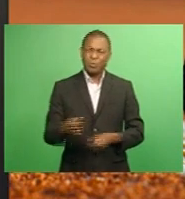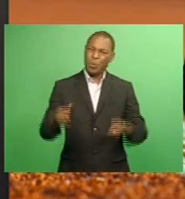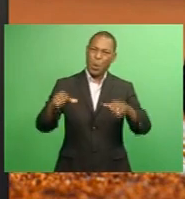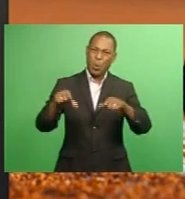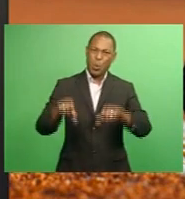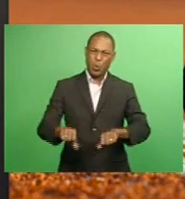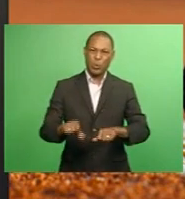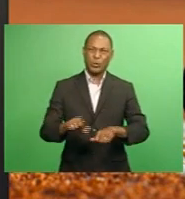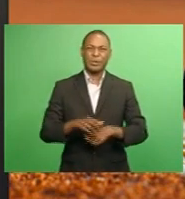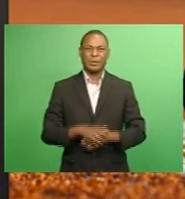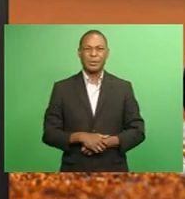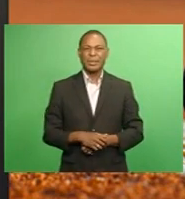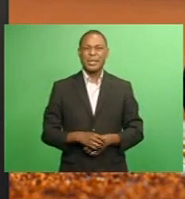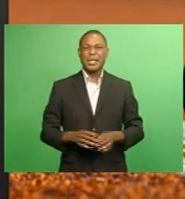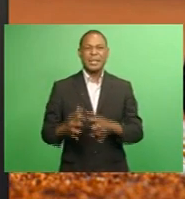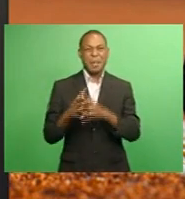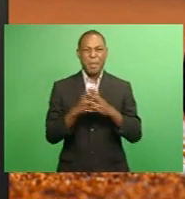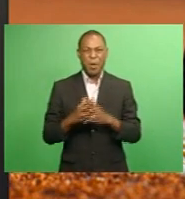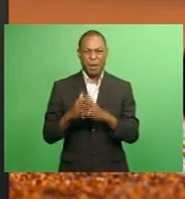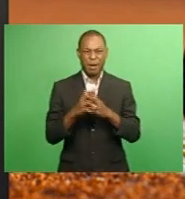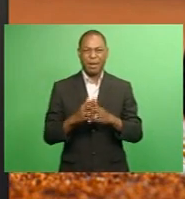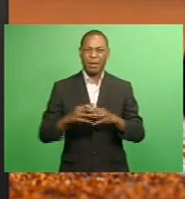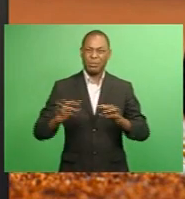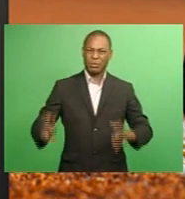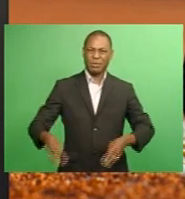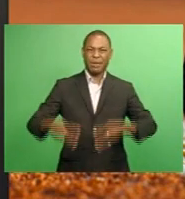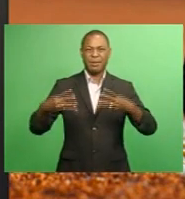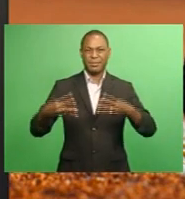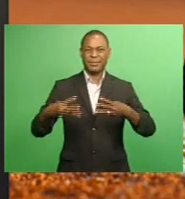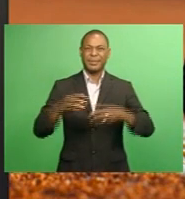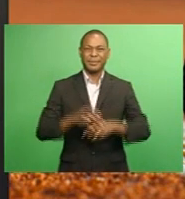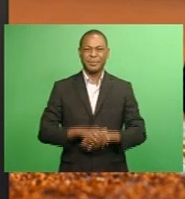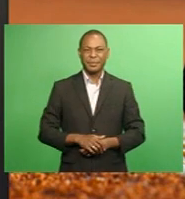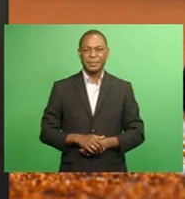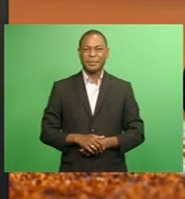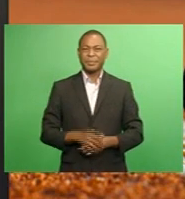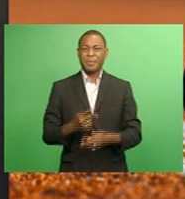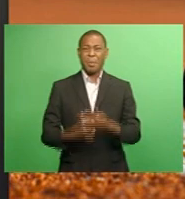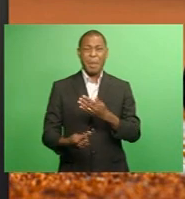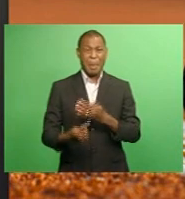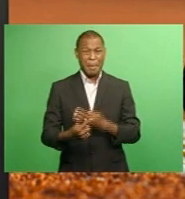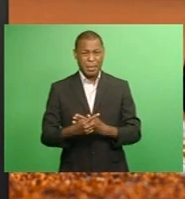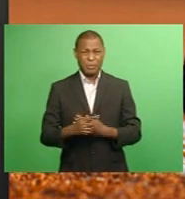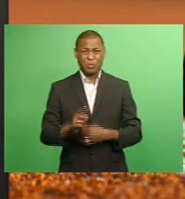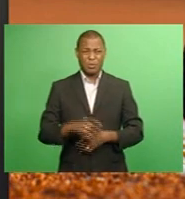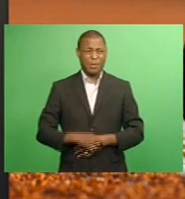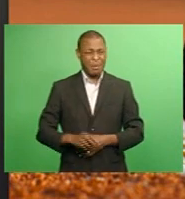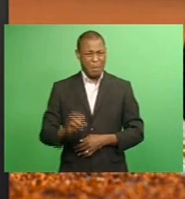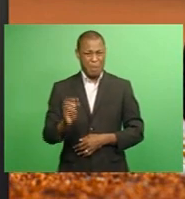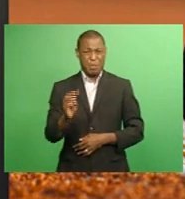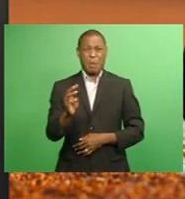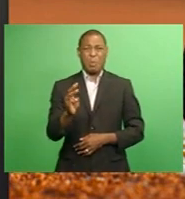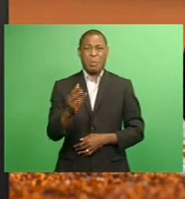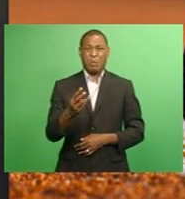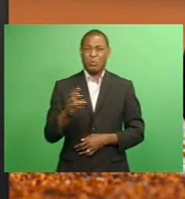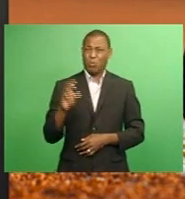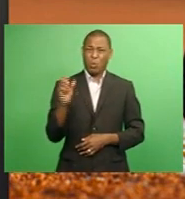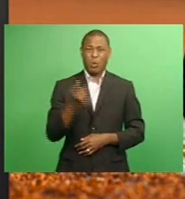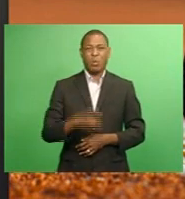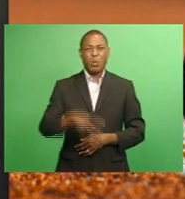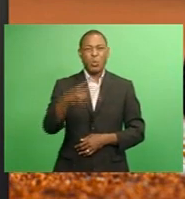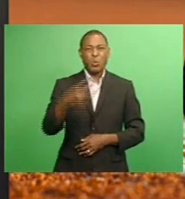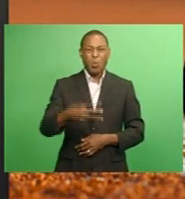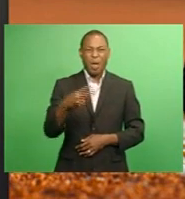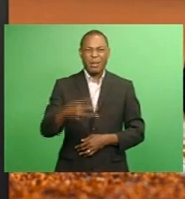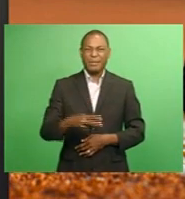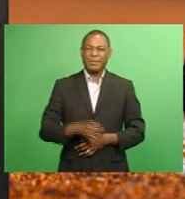in the Miami Open quarterfinals. Osaka was stunned by the Greek 23rd seed's aggressive start, making 12 unforced